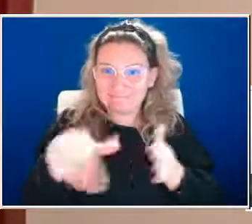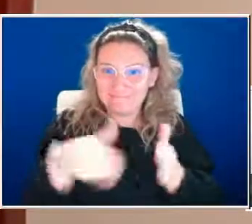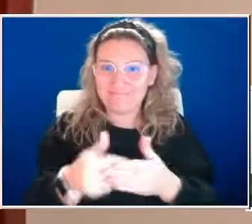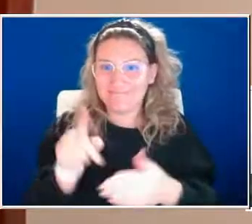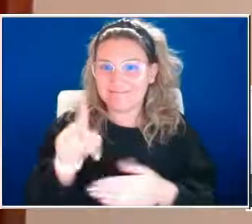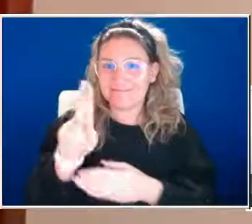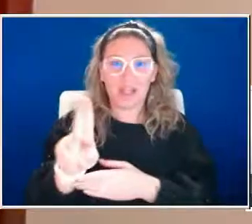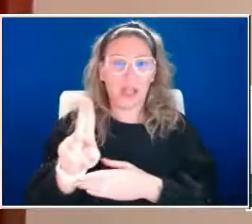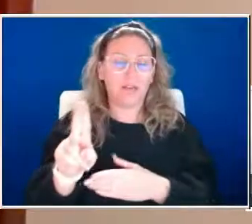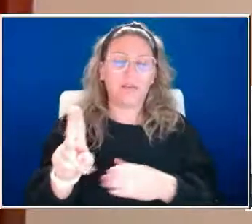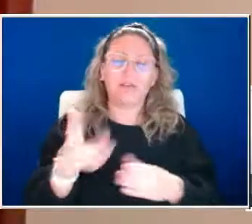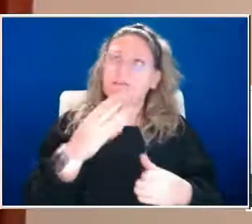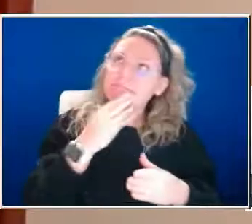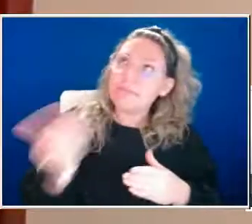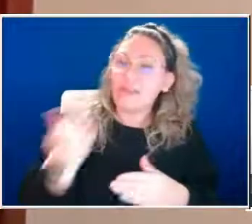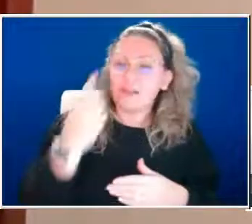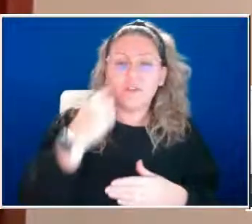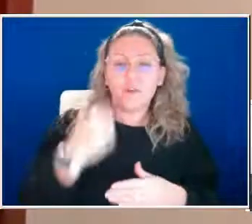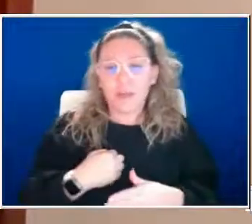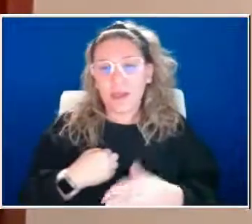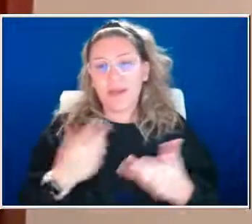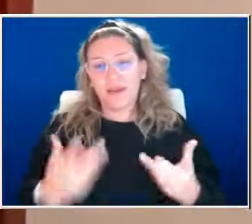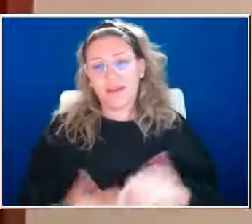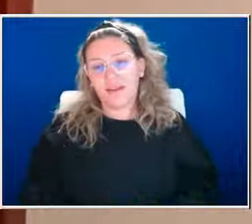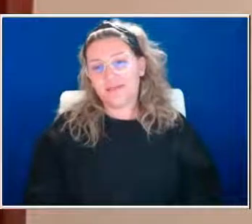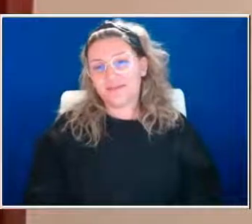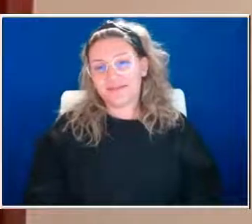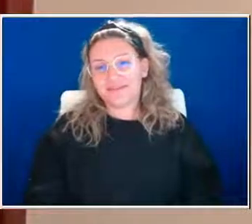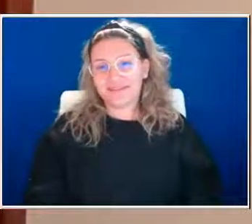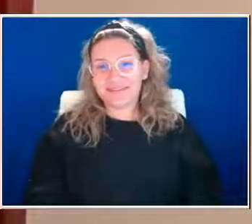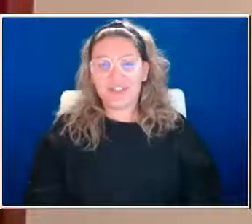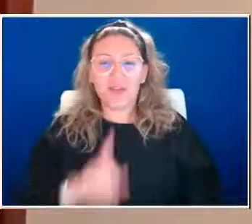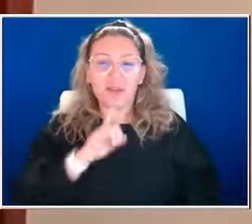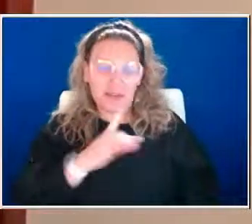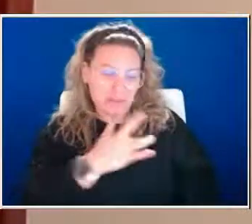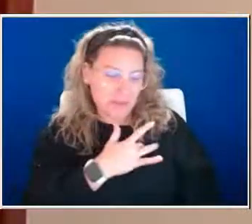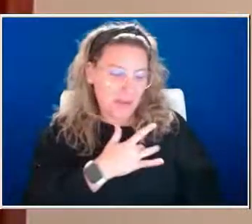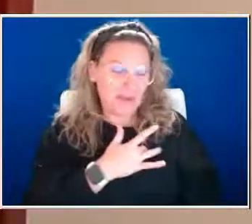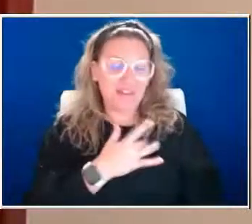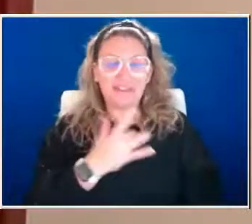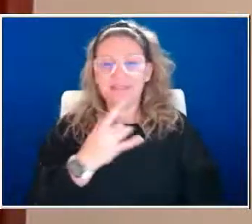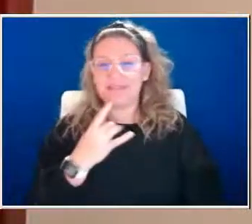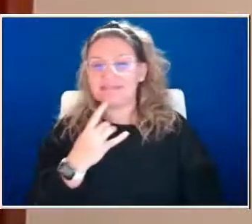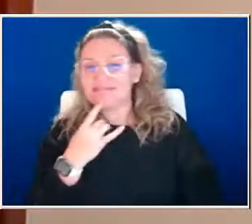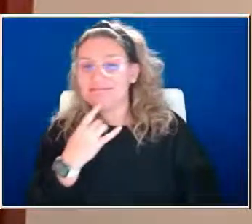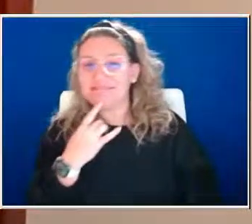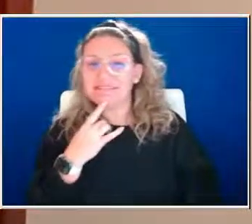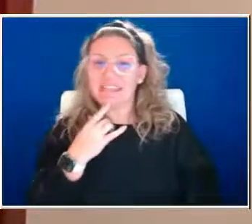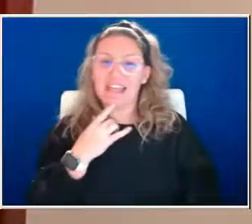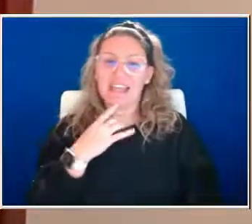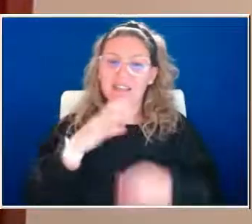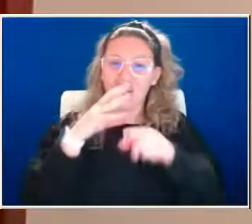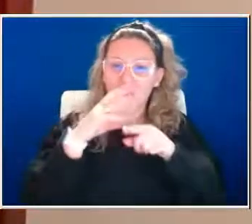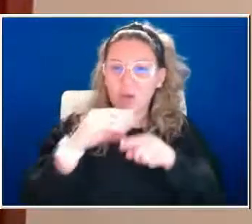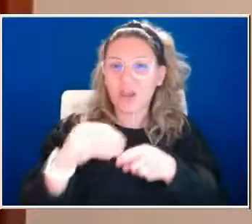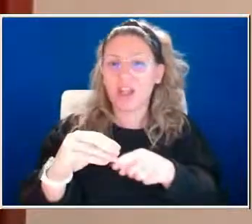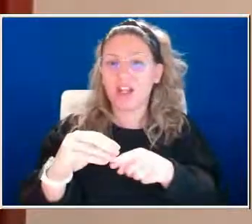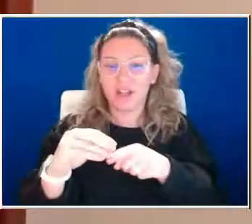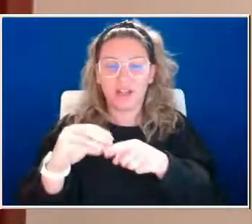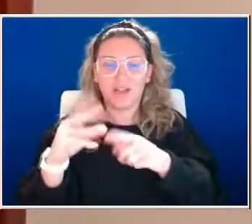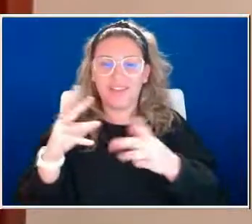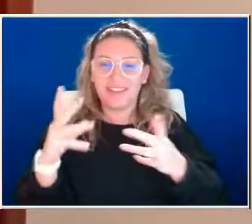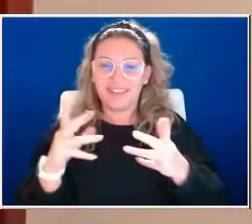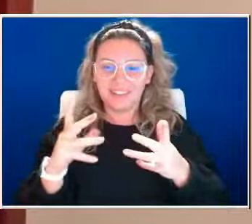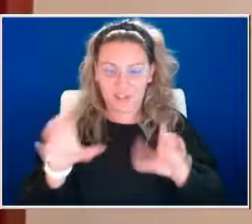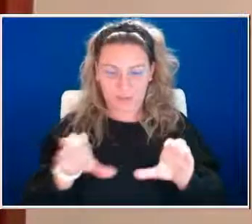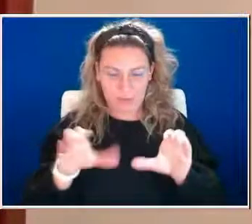second to none for me. It just really hit home when she said that the radiologists that were doing